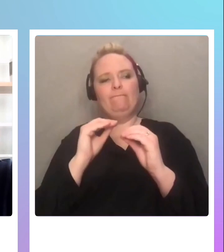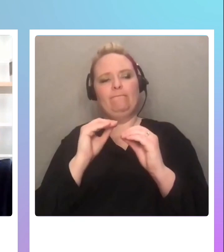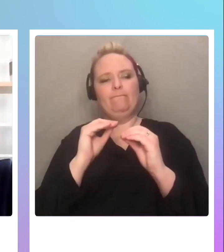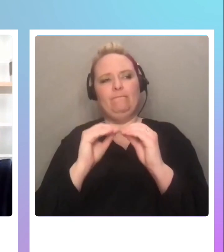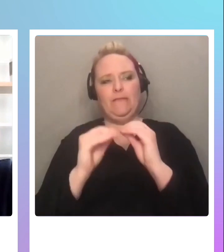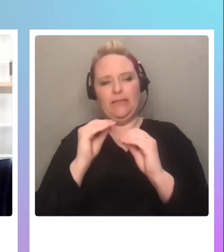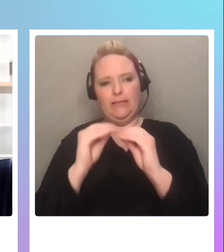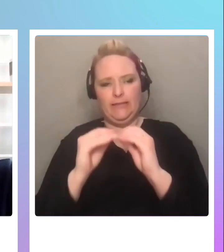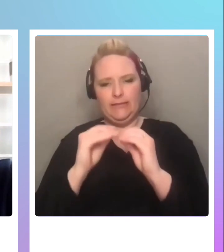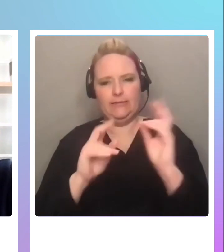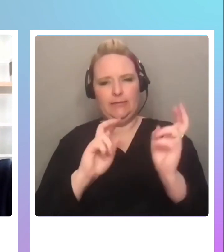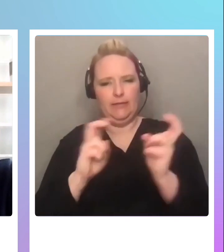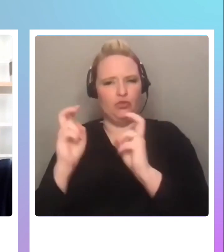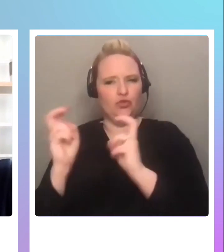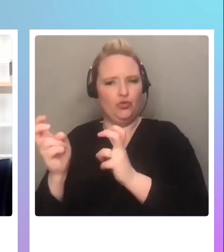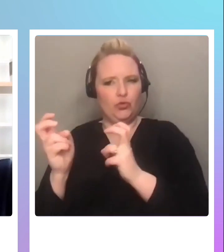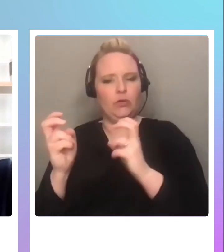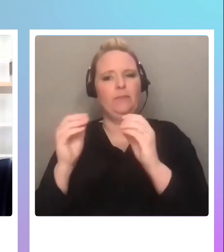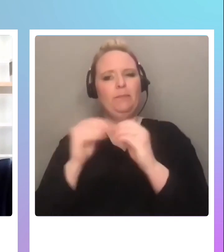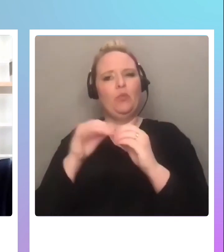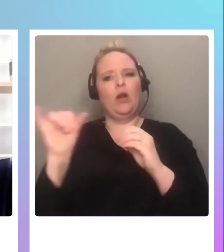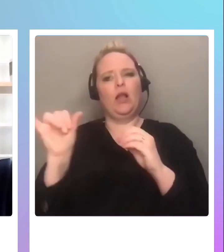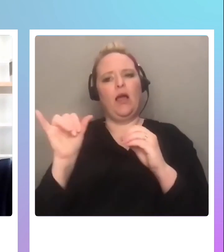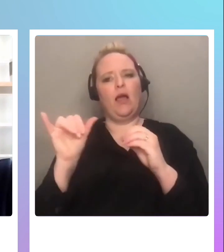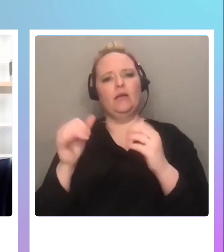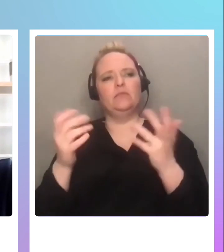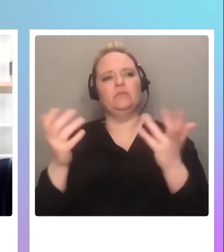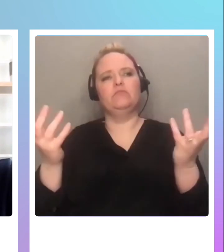fix those issues. It's more of like, okay,